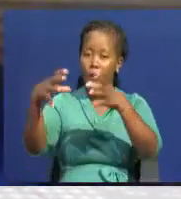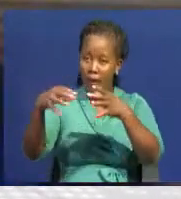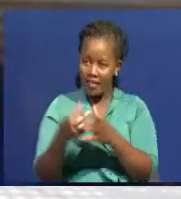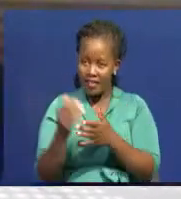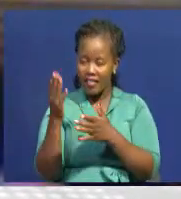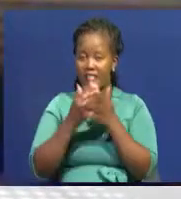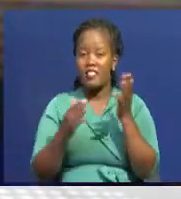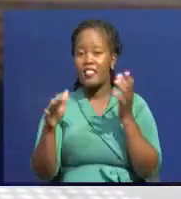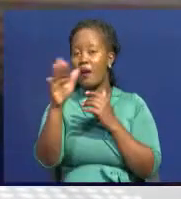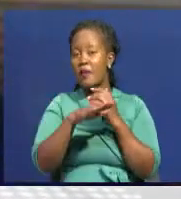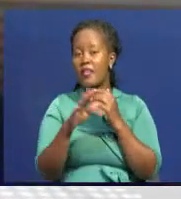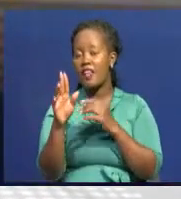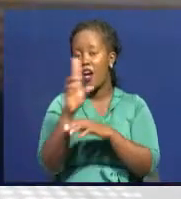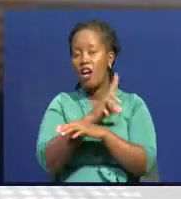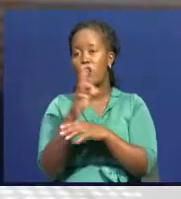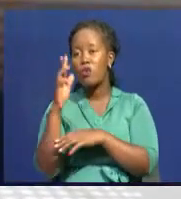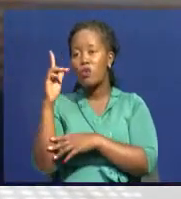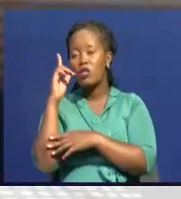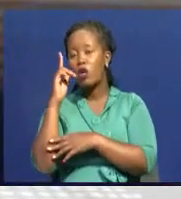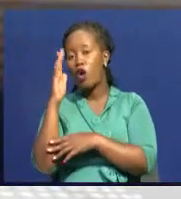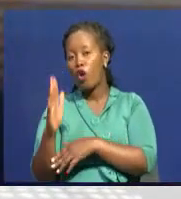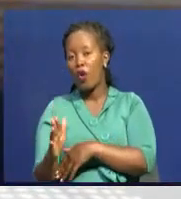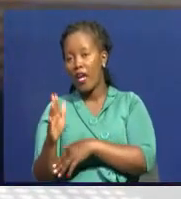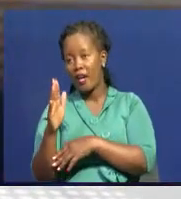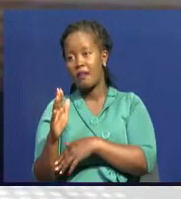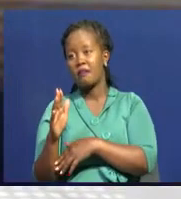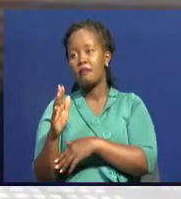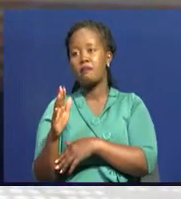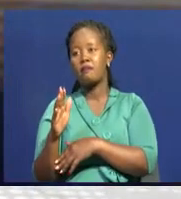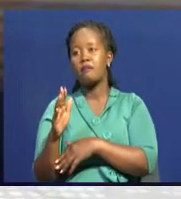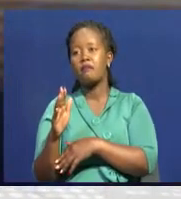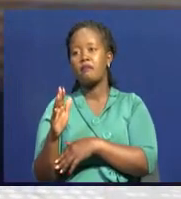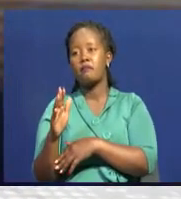use lawyers, but in other areas, they use...